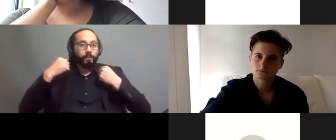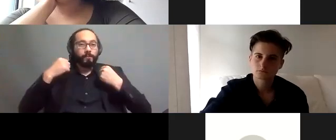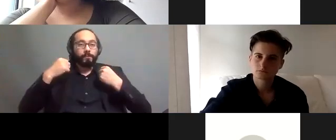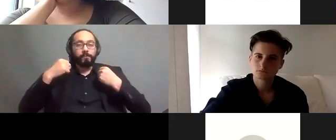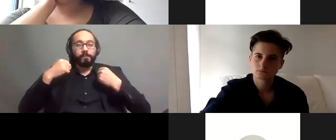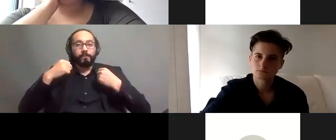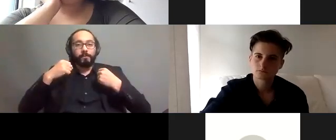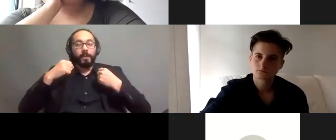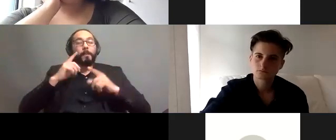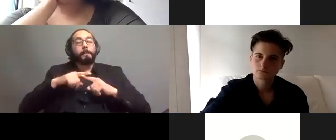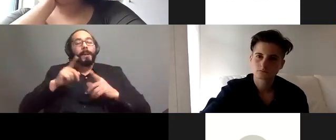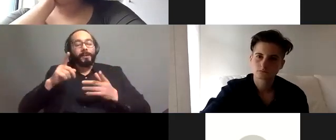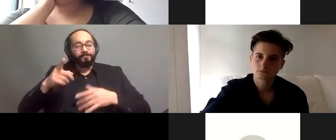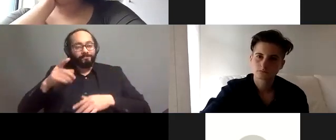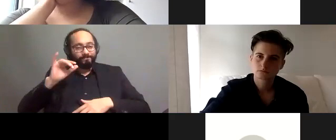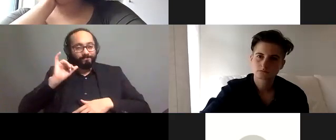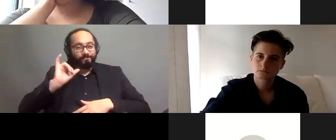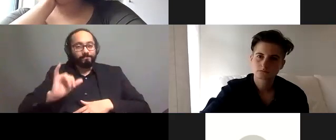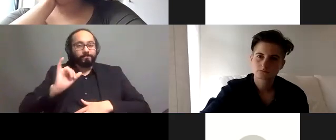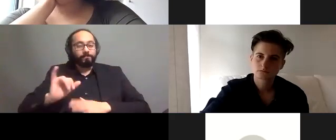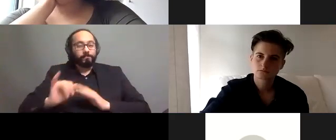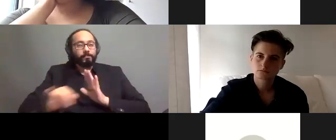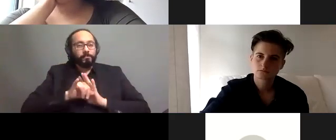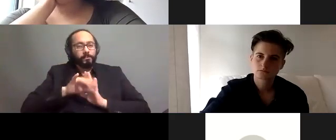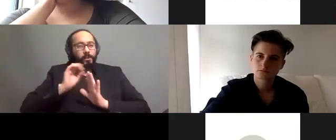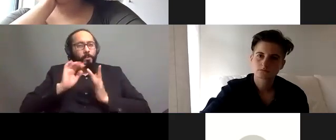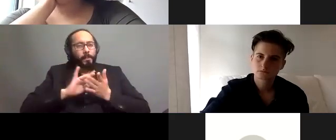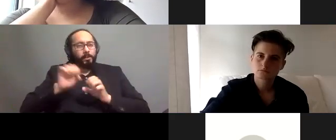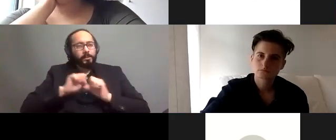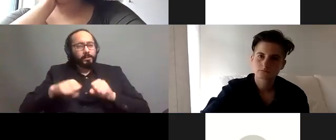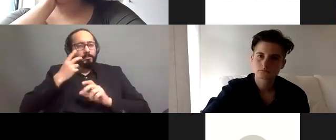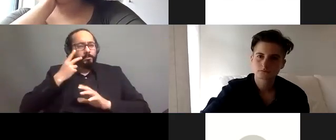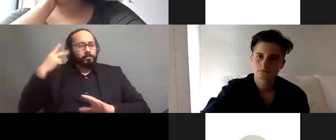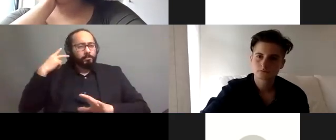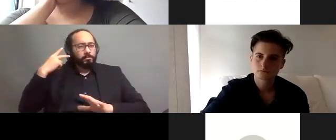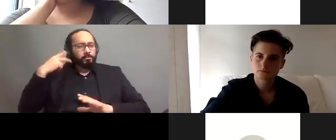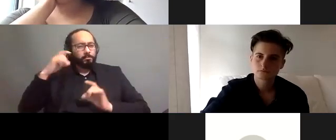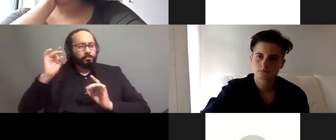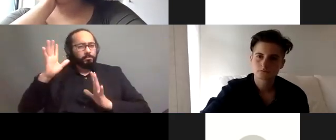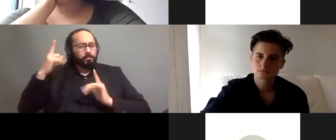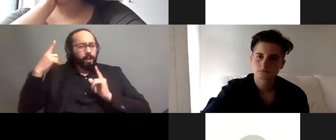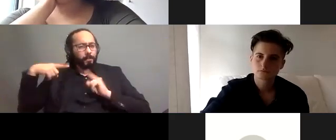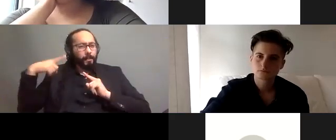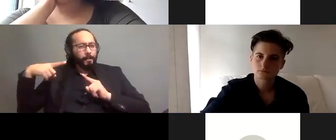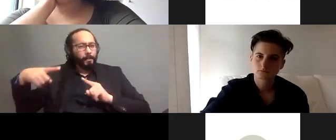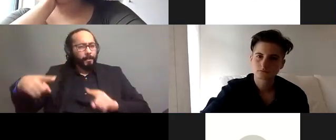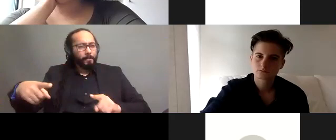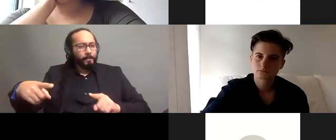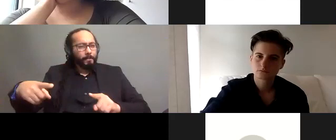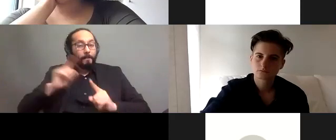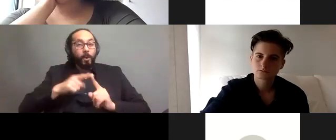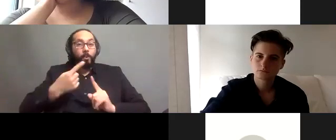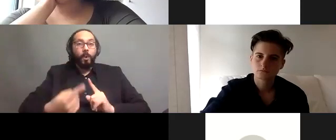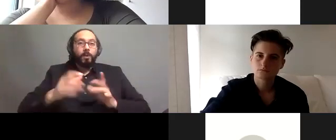made it very clear to me about all the previous experience I'd had with the medical system, and how it was kind of the same. That was just a macro scale